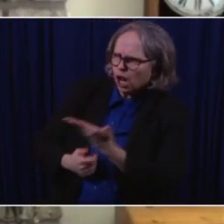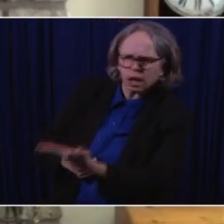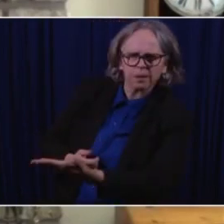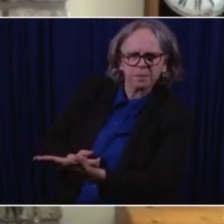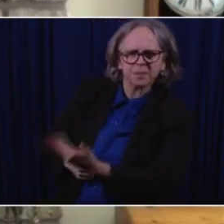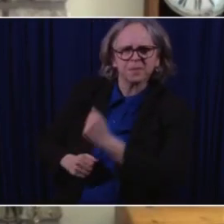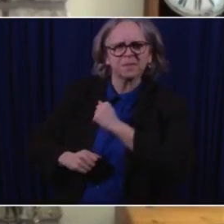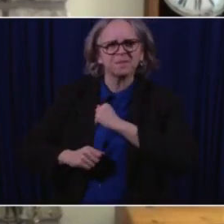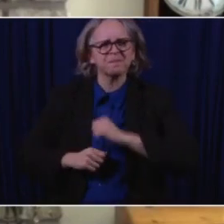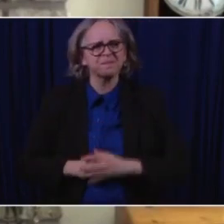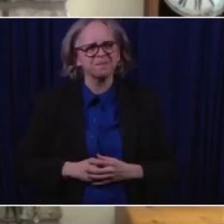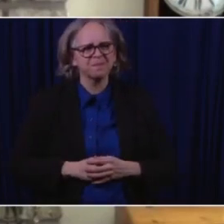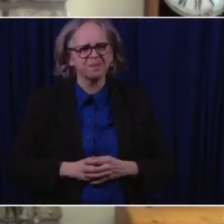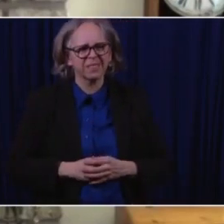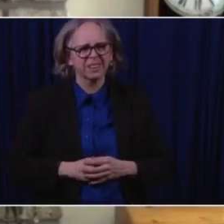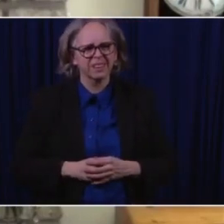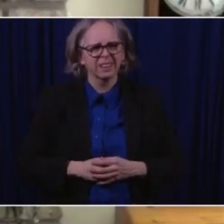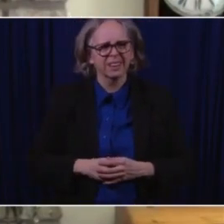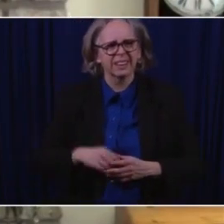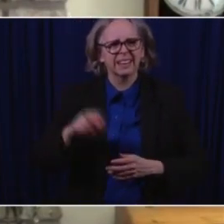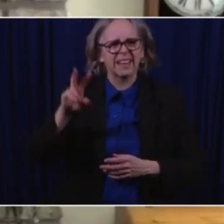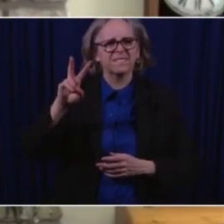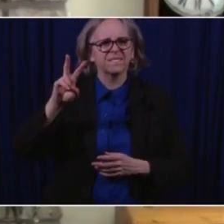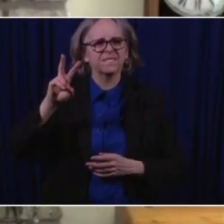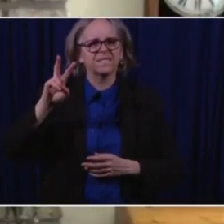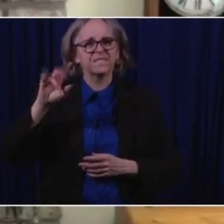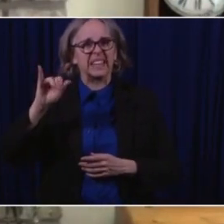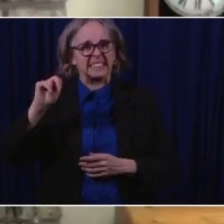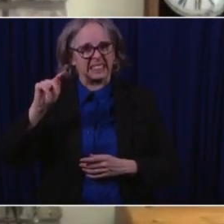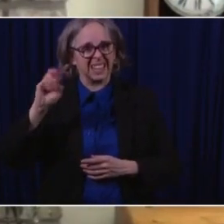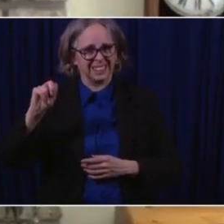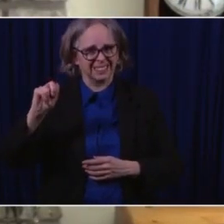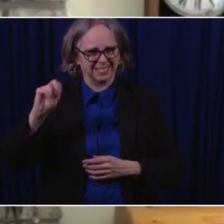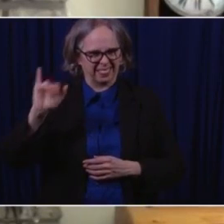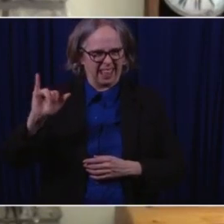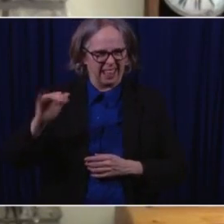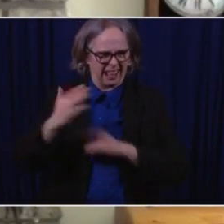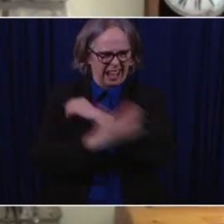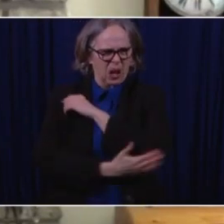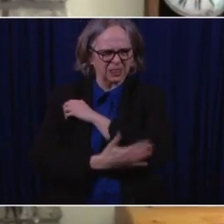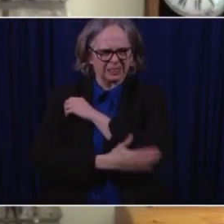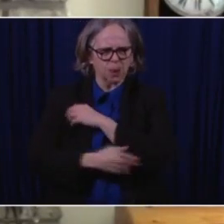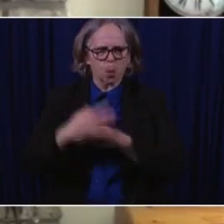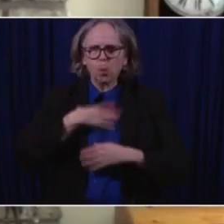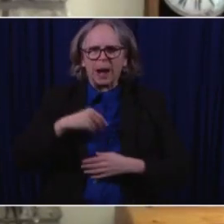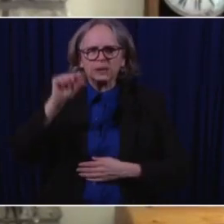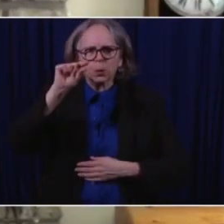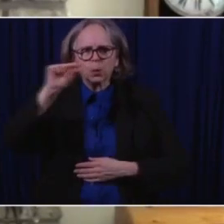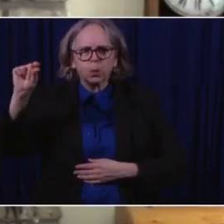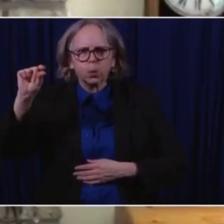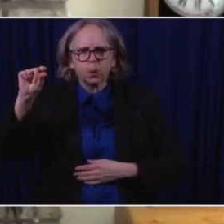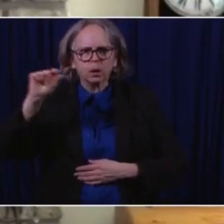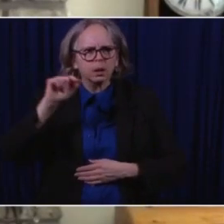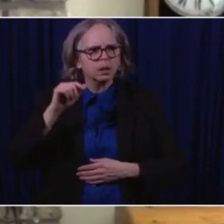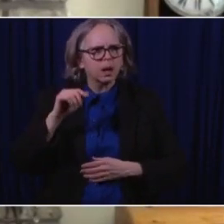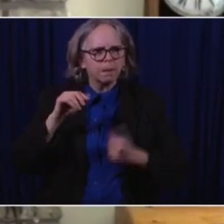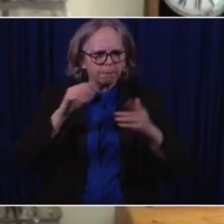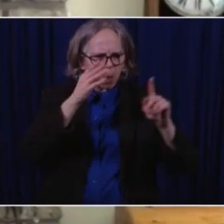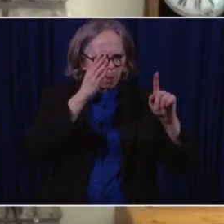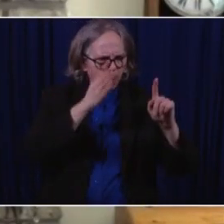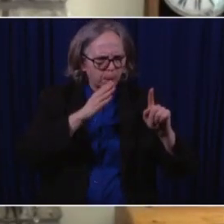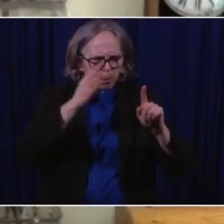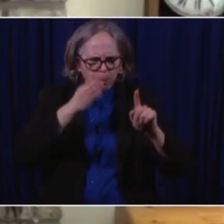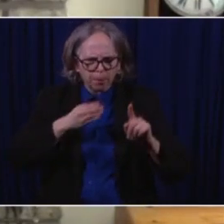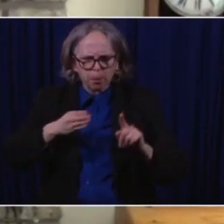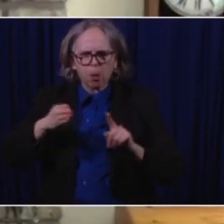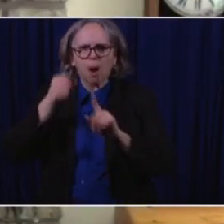Benton County, the last county, you'll see it's in white. Why is it in white? Well, we've had a solid blue over here, and solid blue simply means